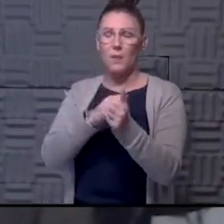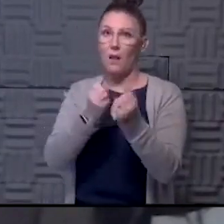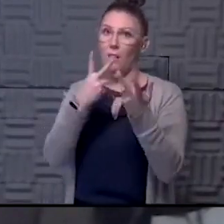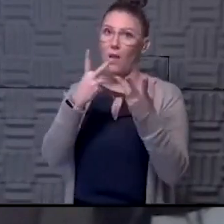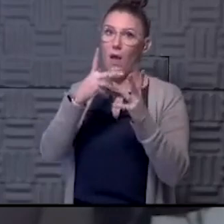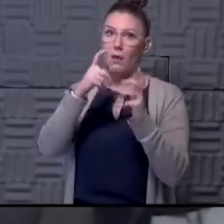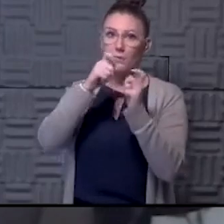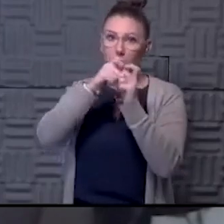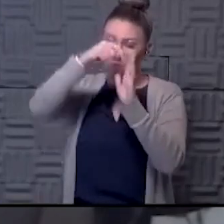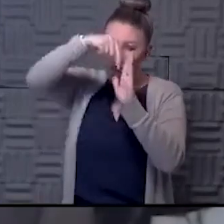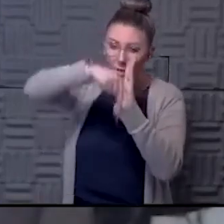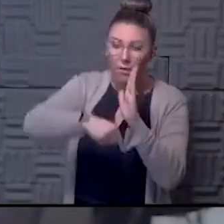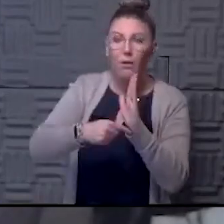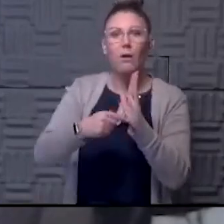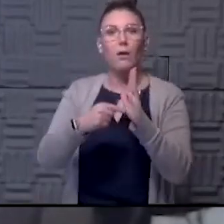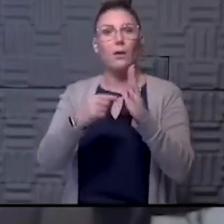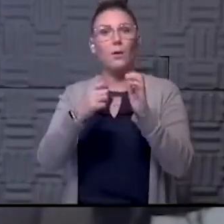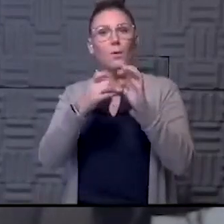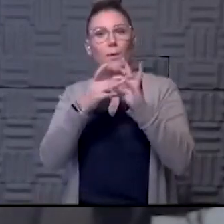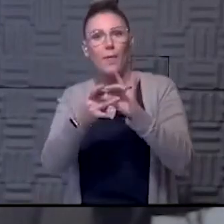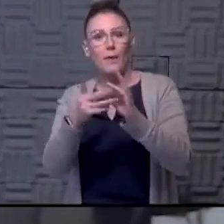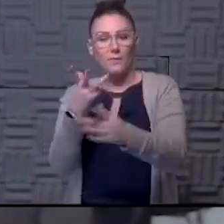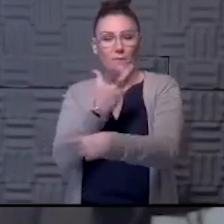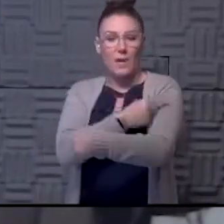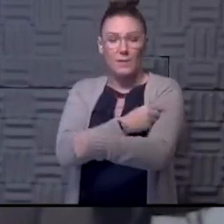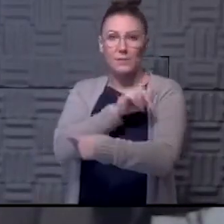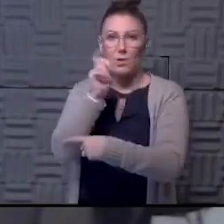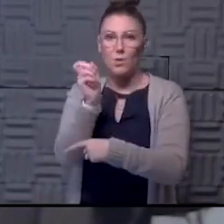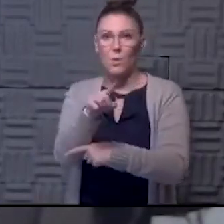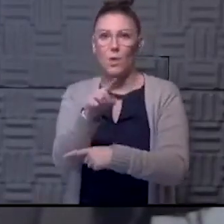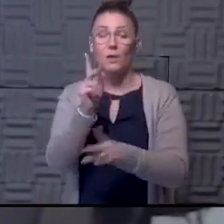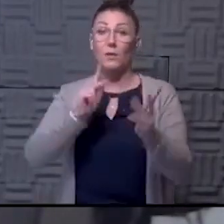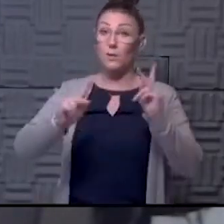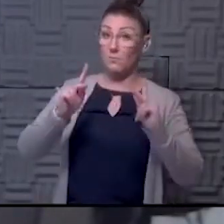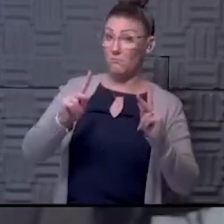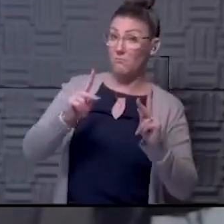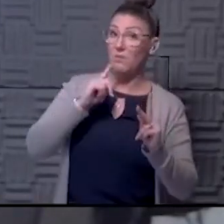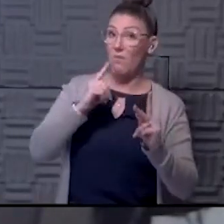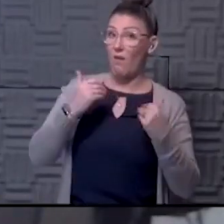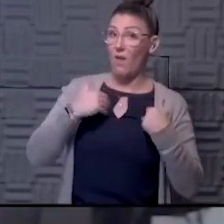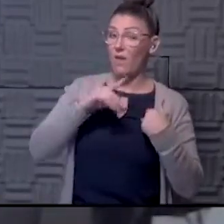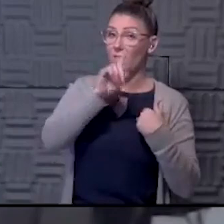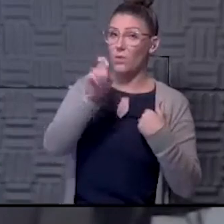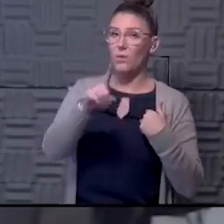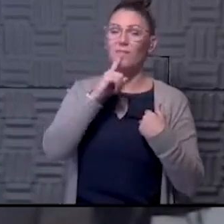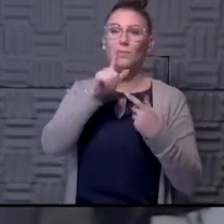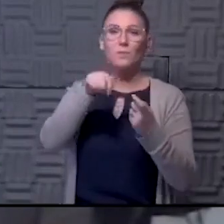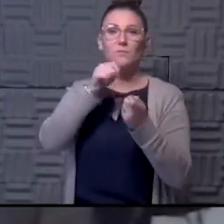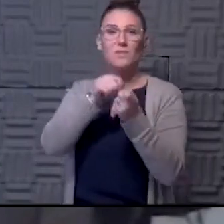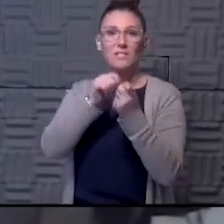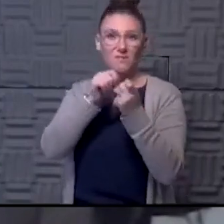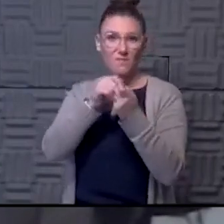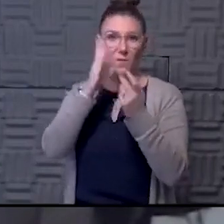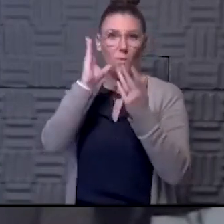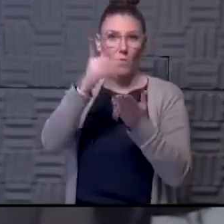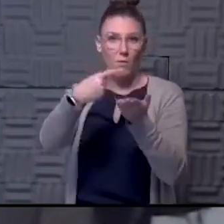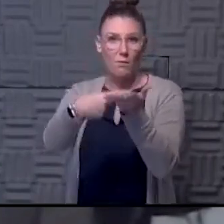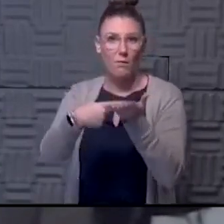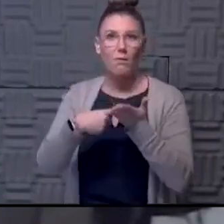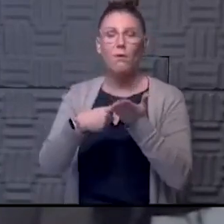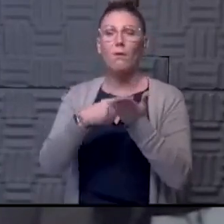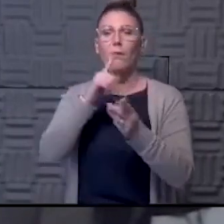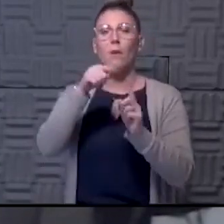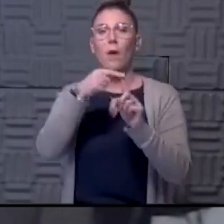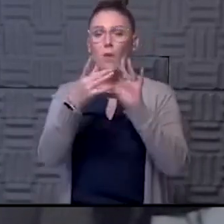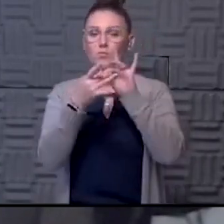information. I think folks that have those sort of questions would actually find it really helpful, because they specifically address things like food